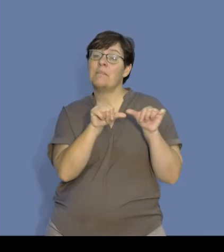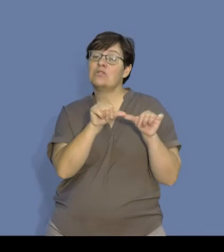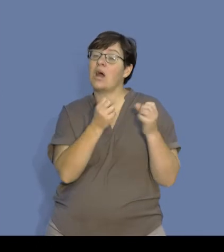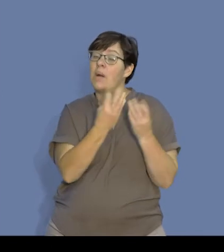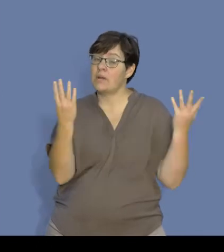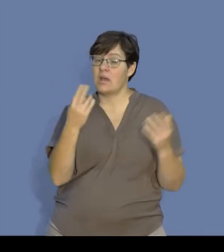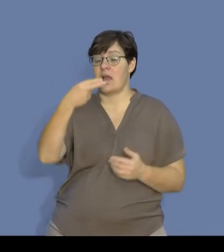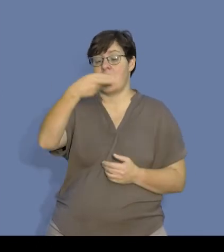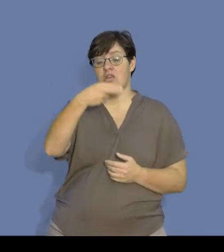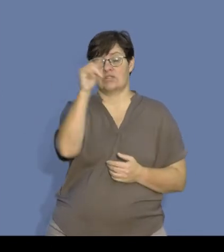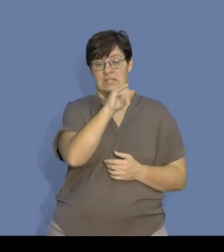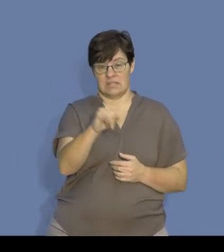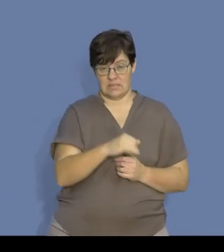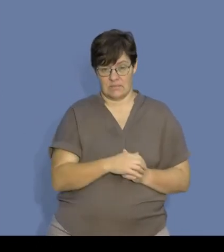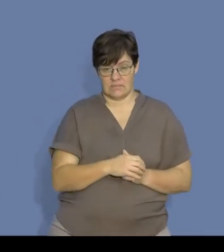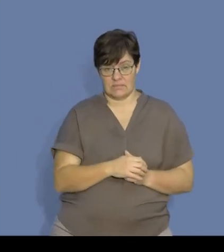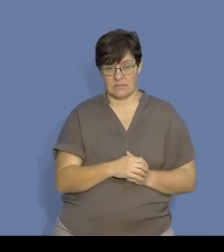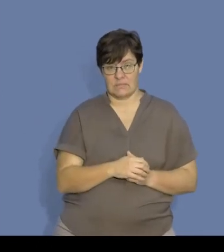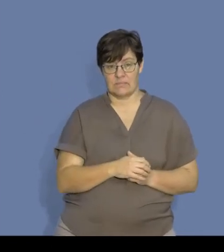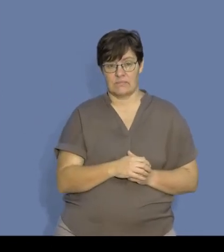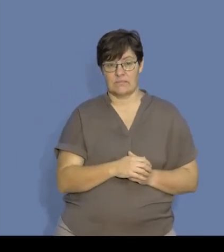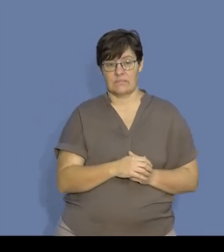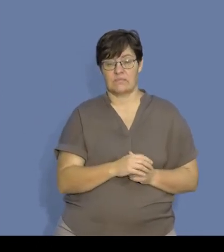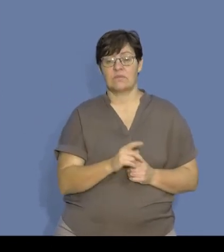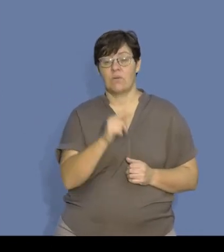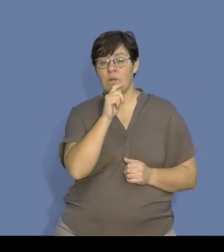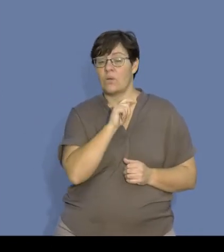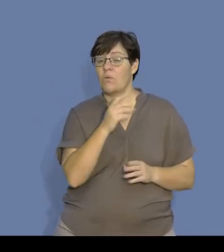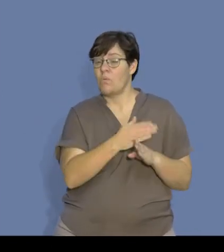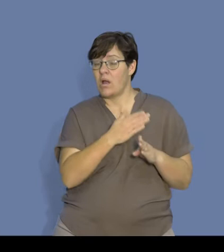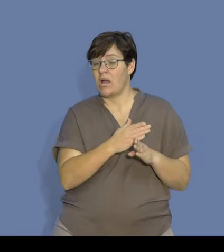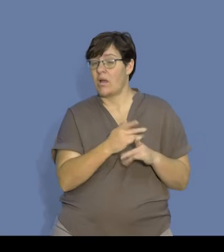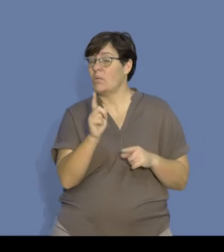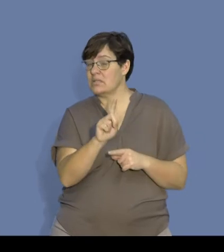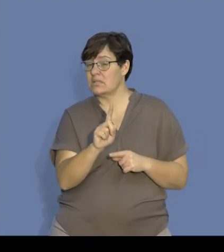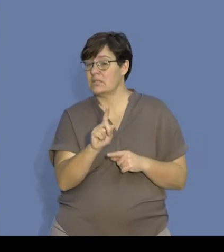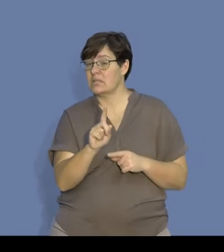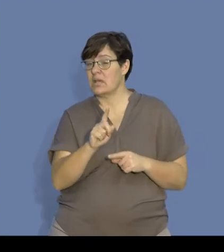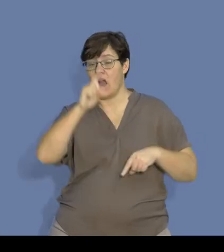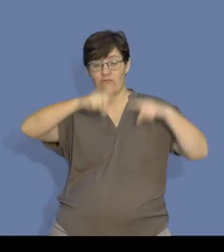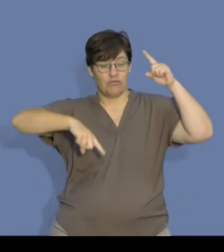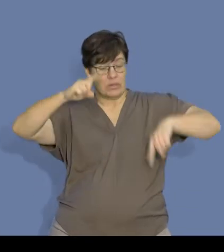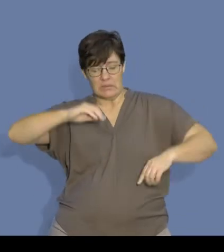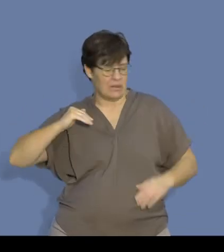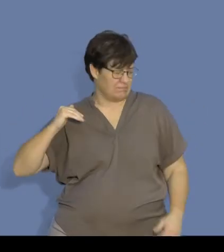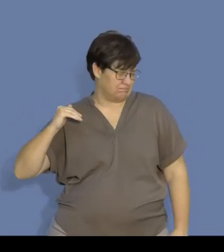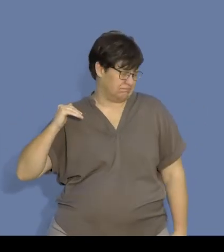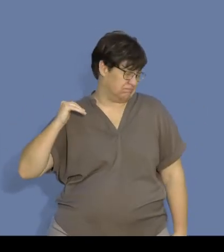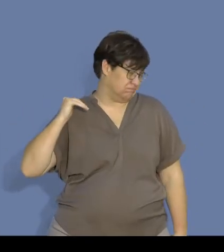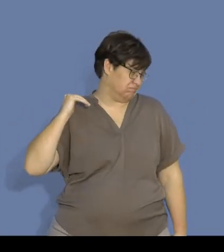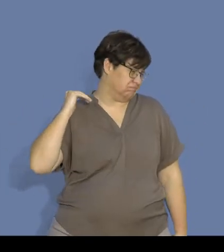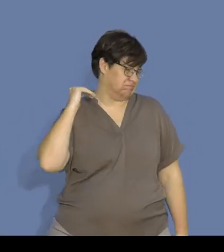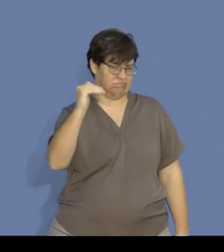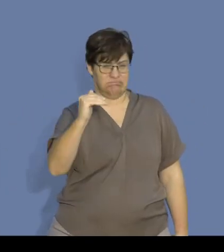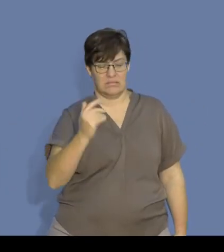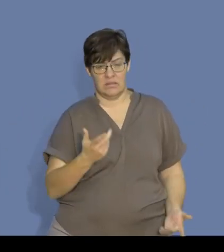hertz. Generally, we're going to work with very high frequencies because we're working